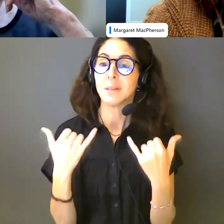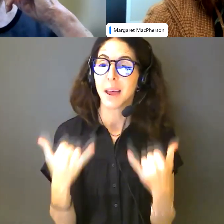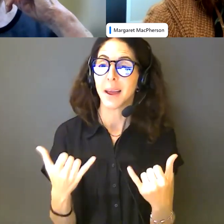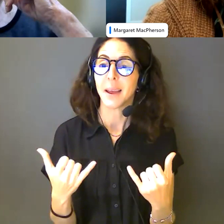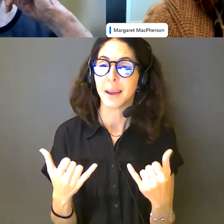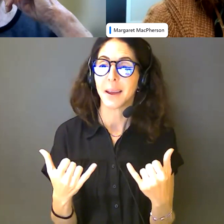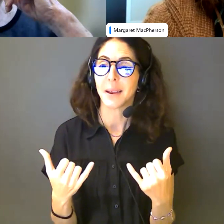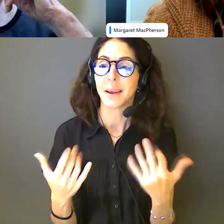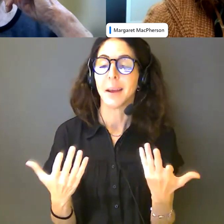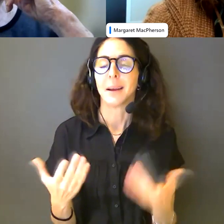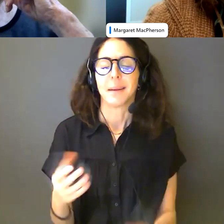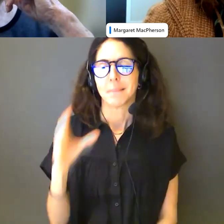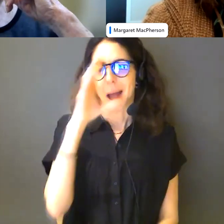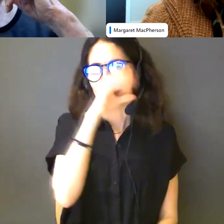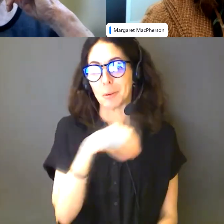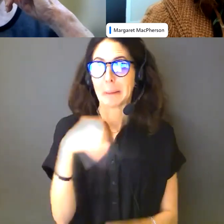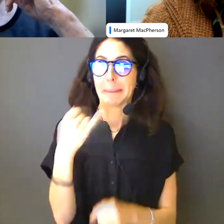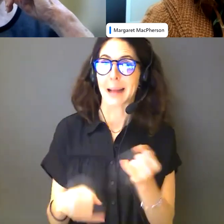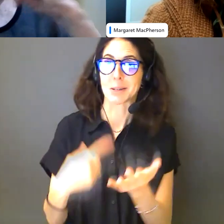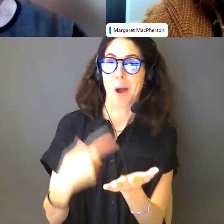it's not the last conversation we'll have.